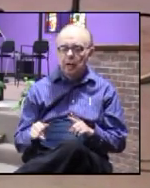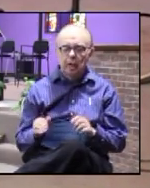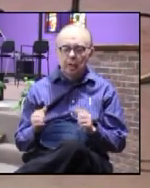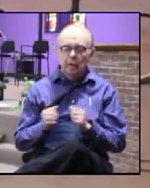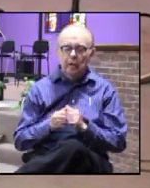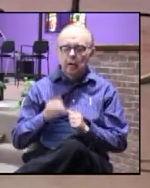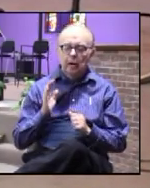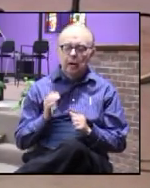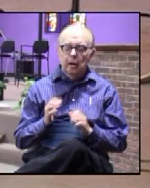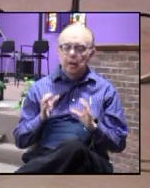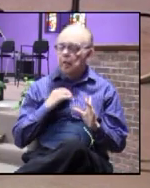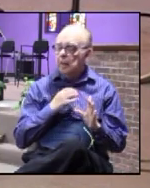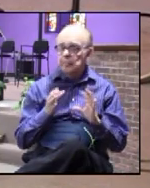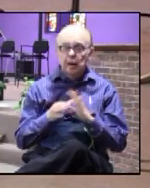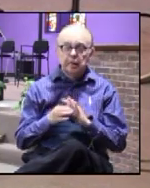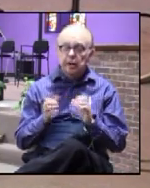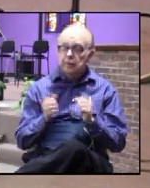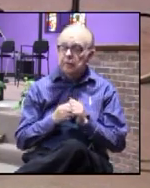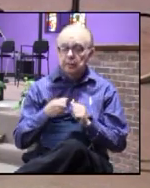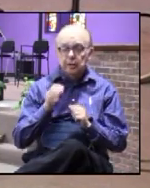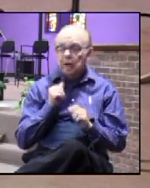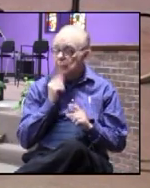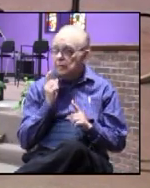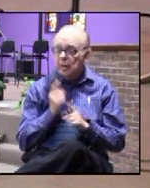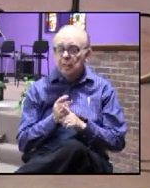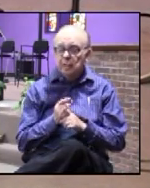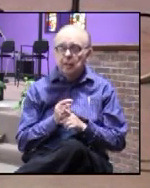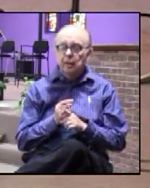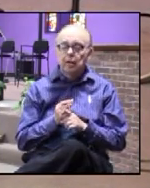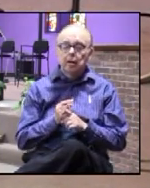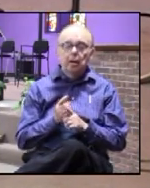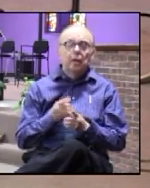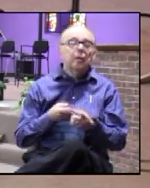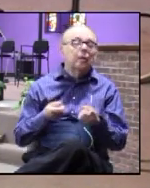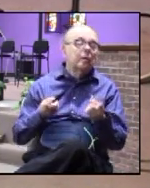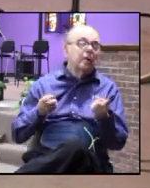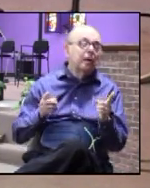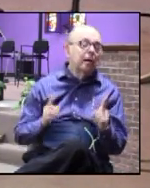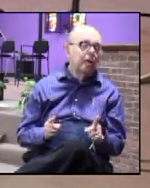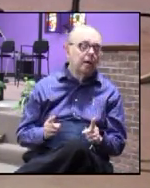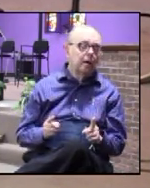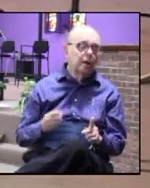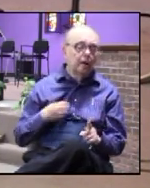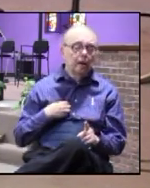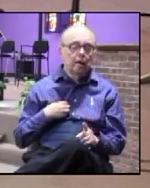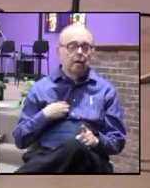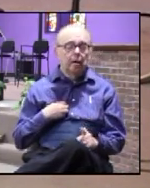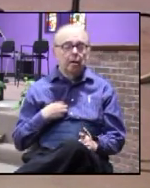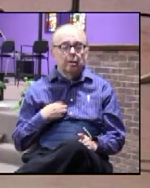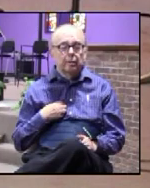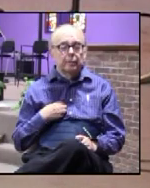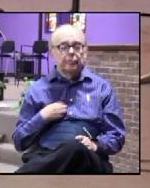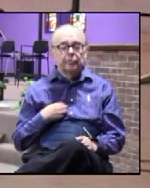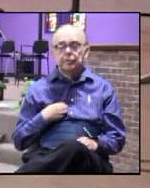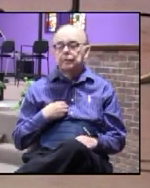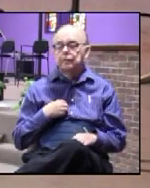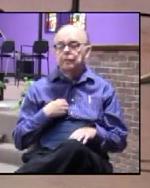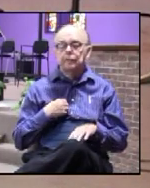Him was not right. And so what ended up happening was I ended up just spinning my wheels.